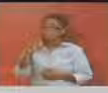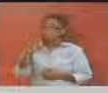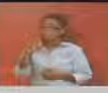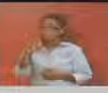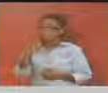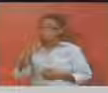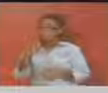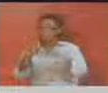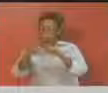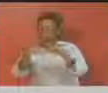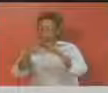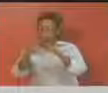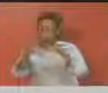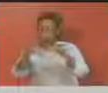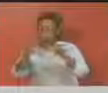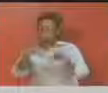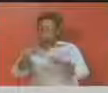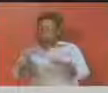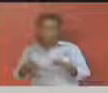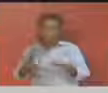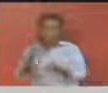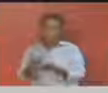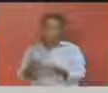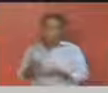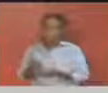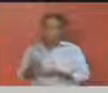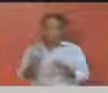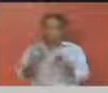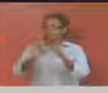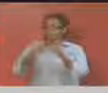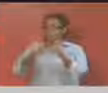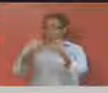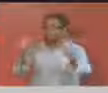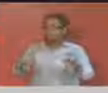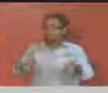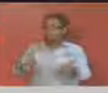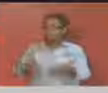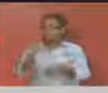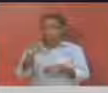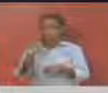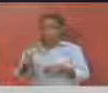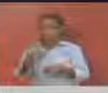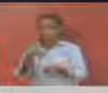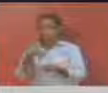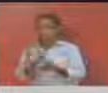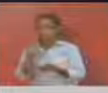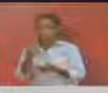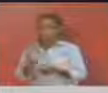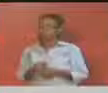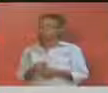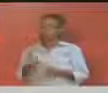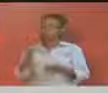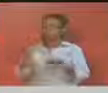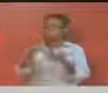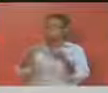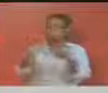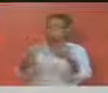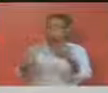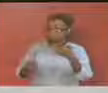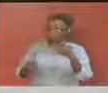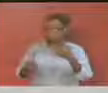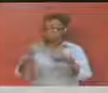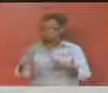process. There is something called in the manufacturing world GMP, good manufacturing process. Because you